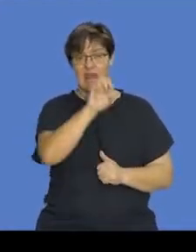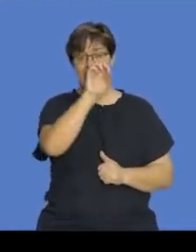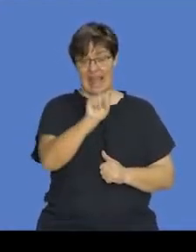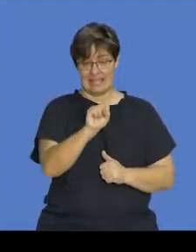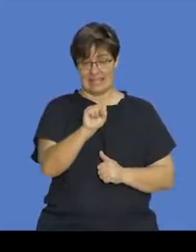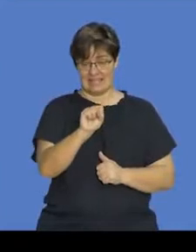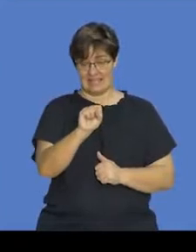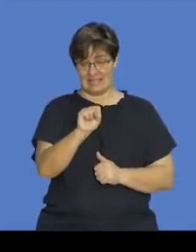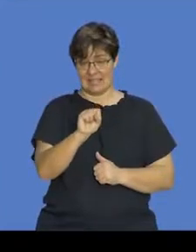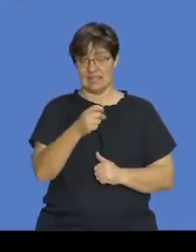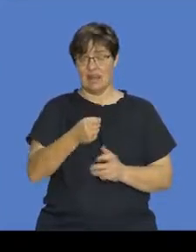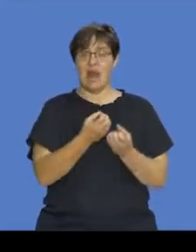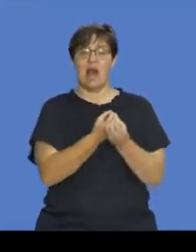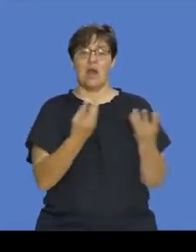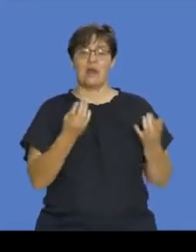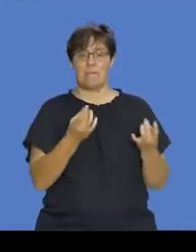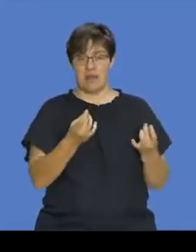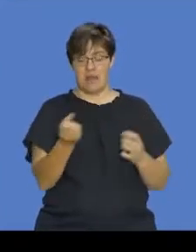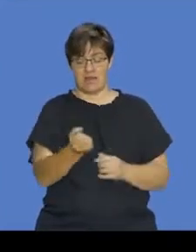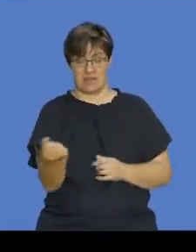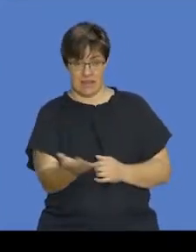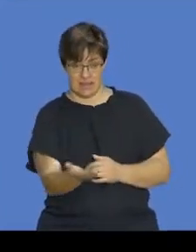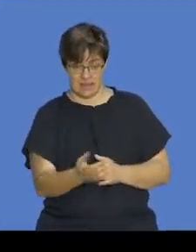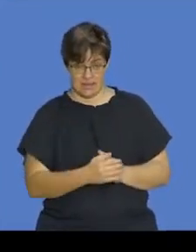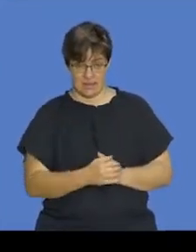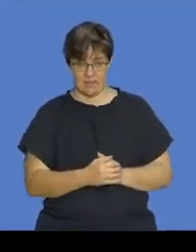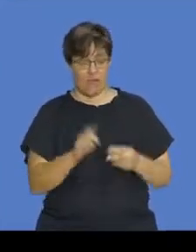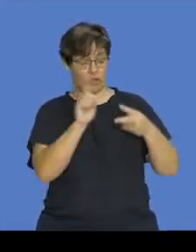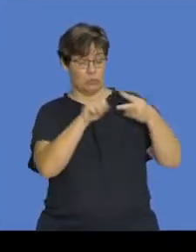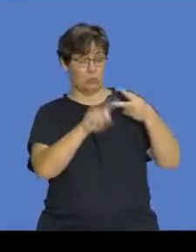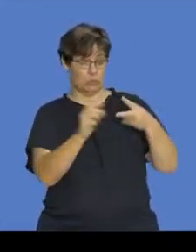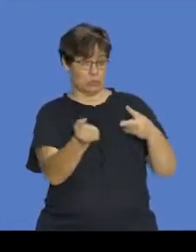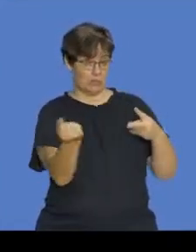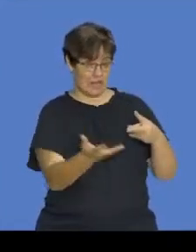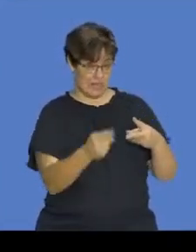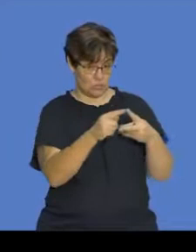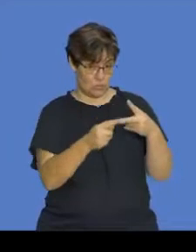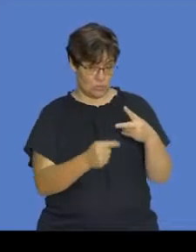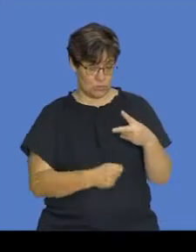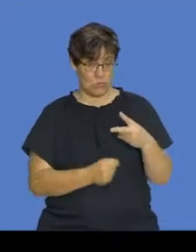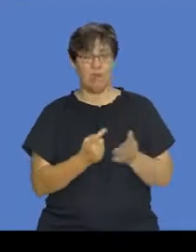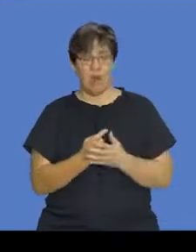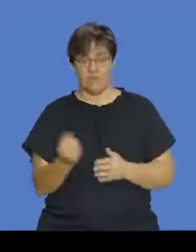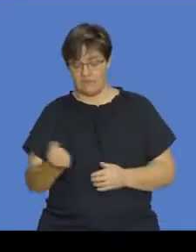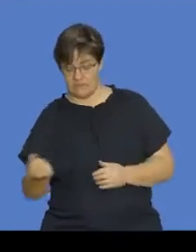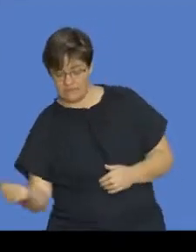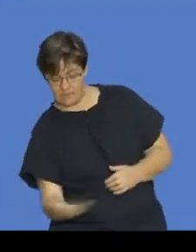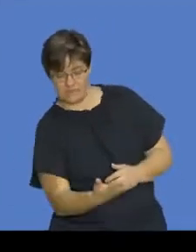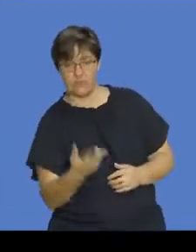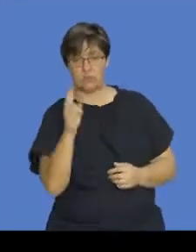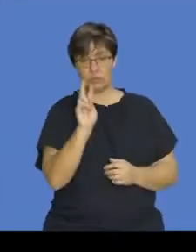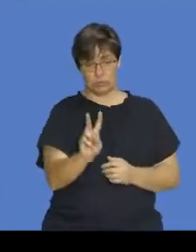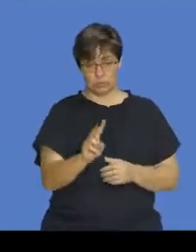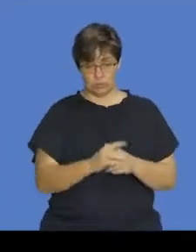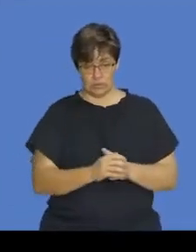sample space of numbers on a die, and we've got two die, because we're going to have a game of rolling two die,